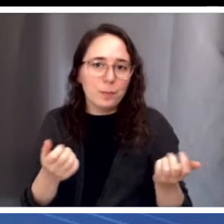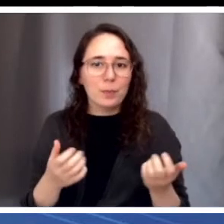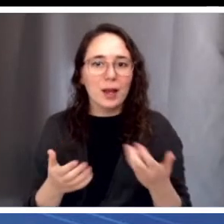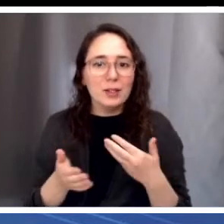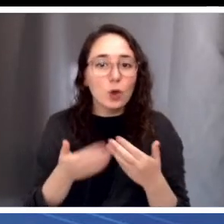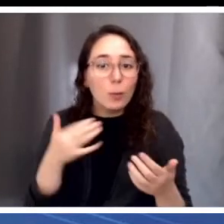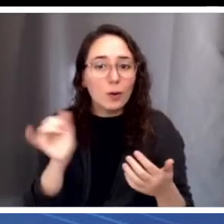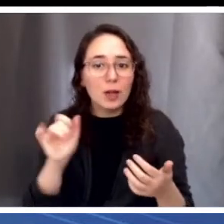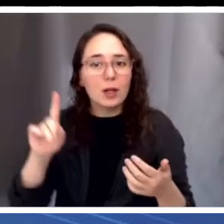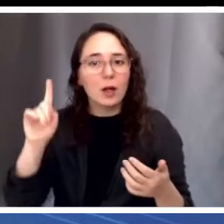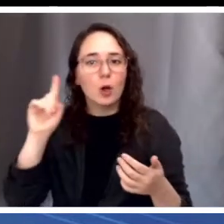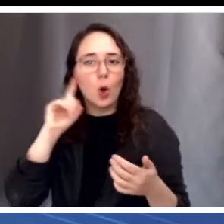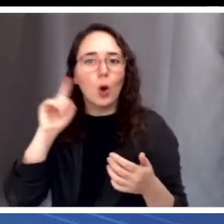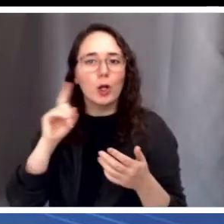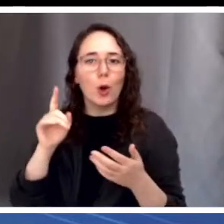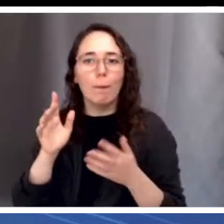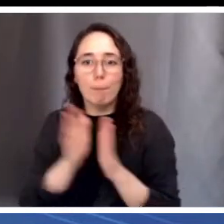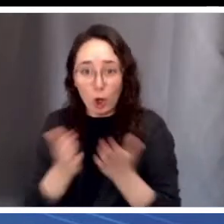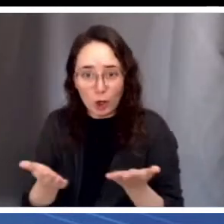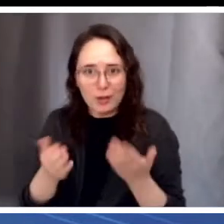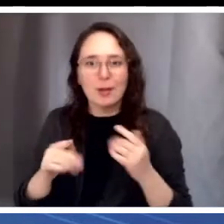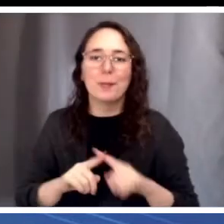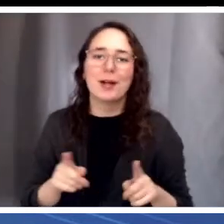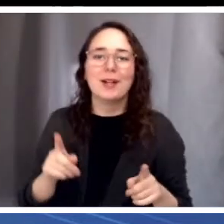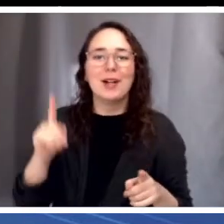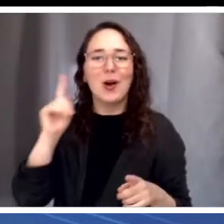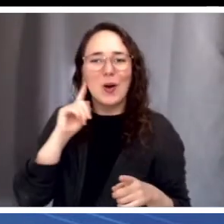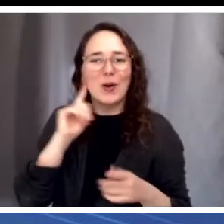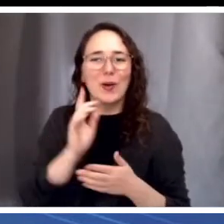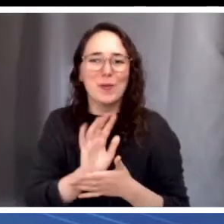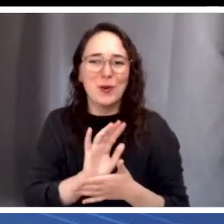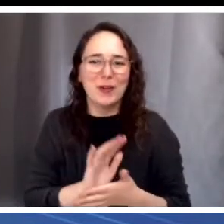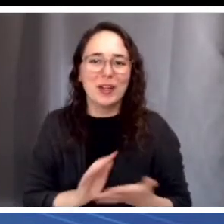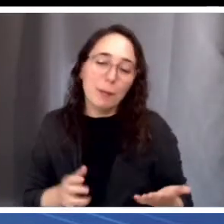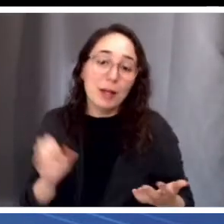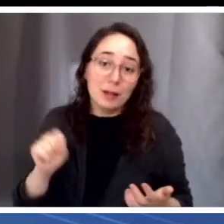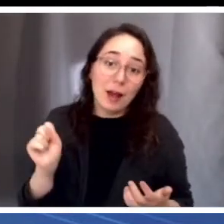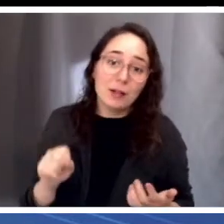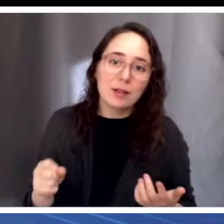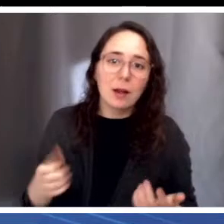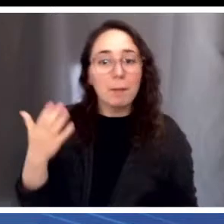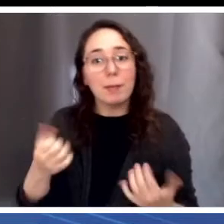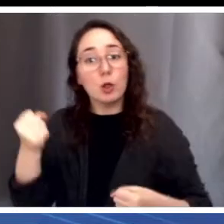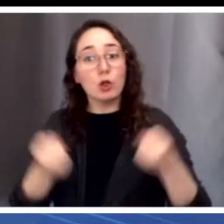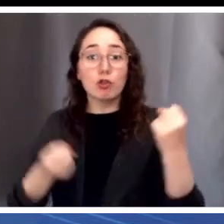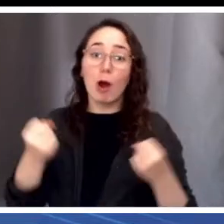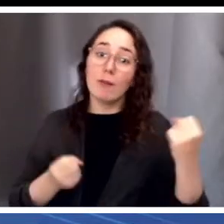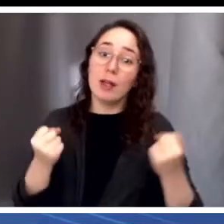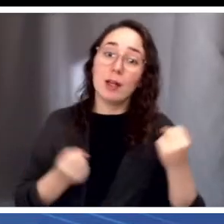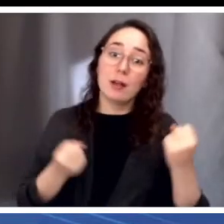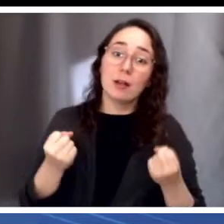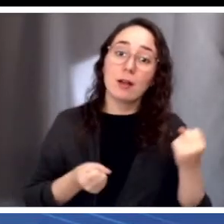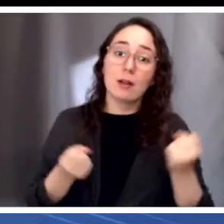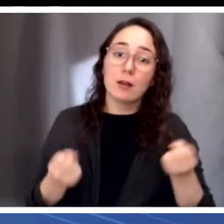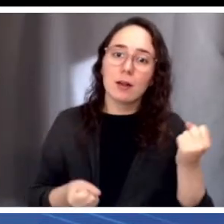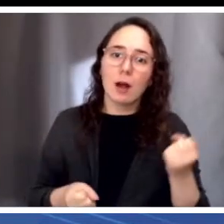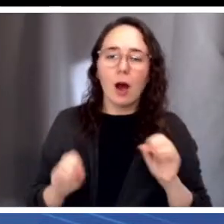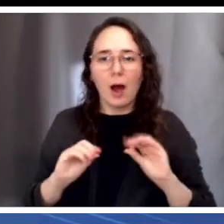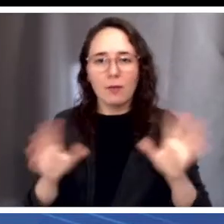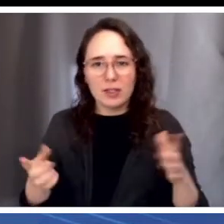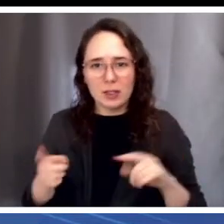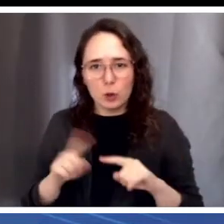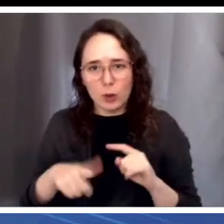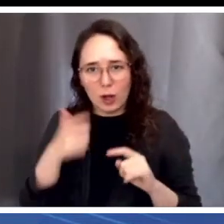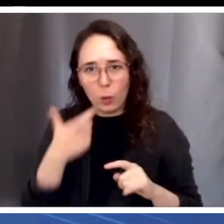but it's an audio movie. So for example, beyond cleaning the dishes and what have you, you could be driving your vehicle and you might happen to want to tune into